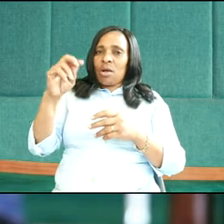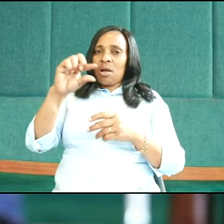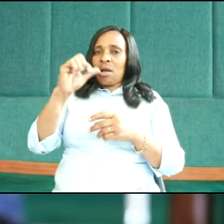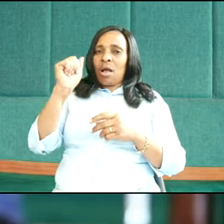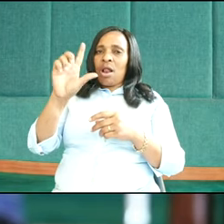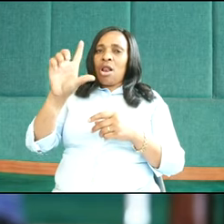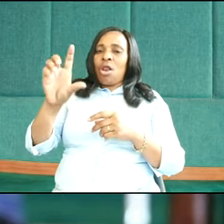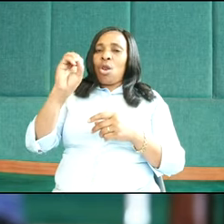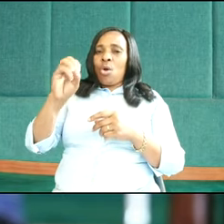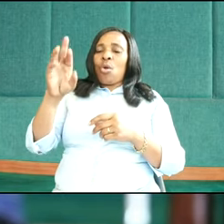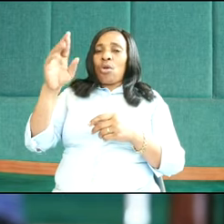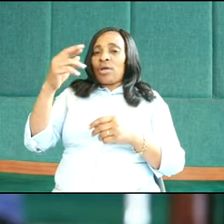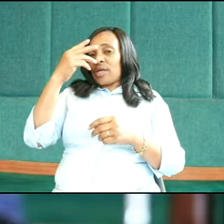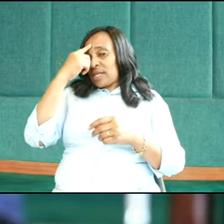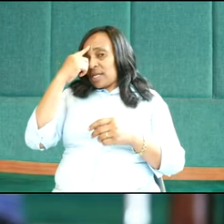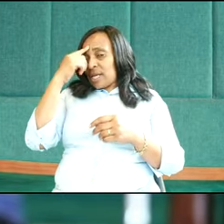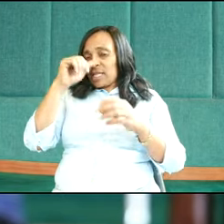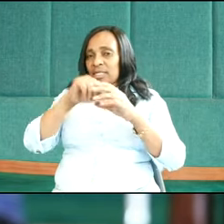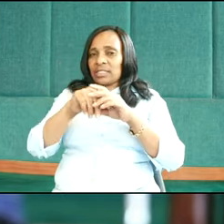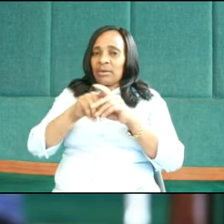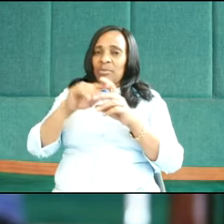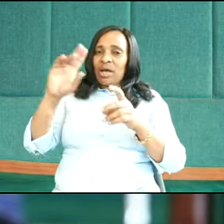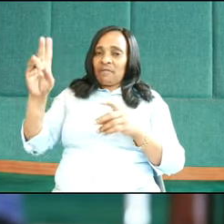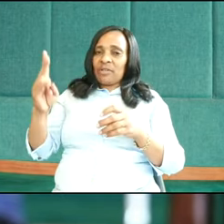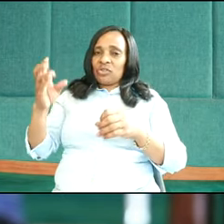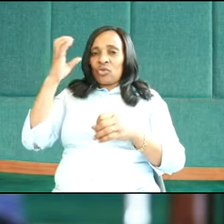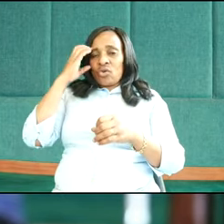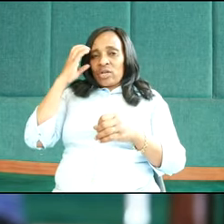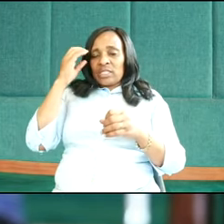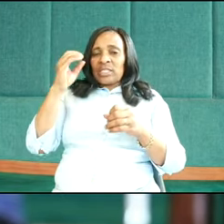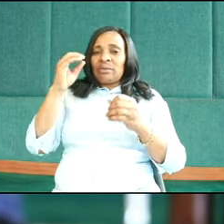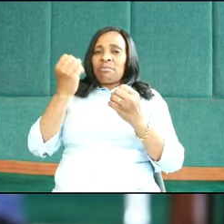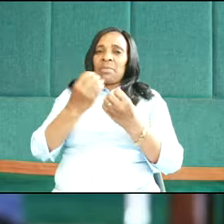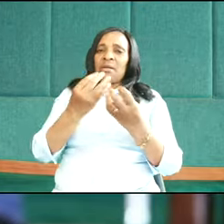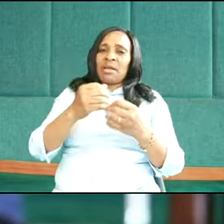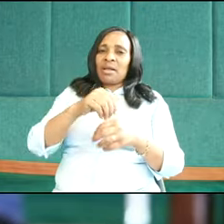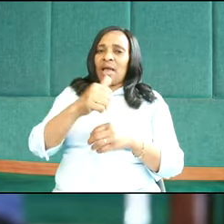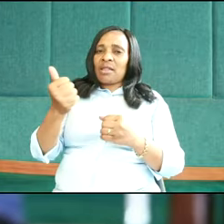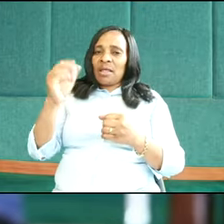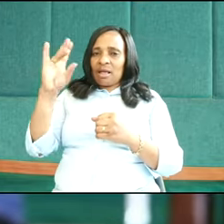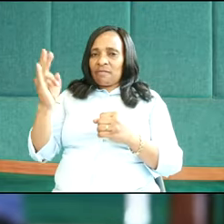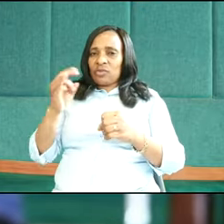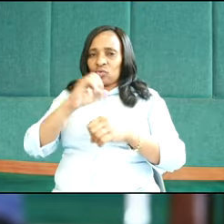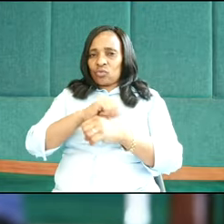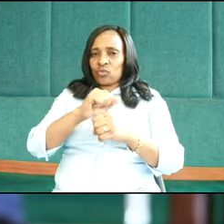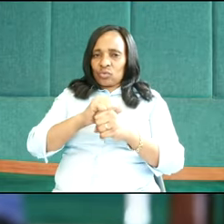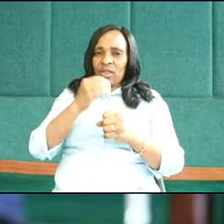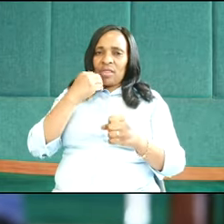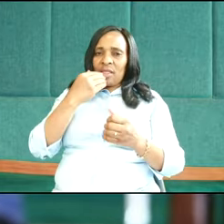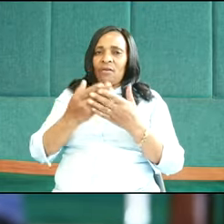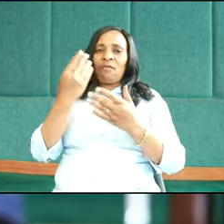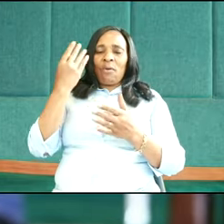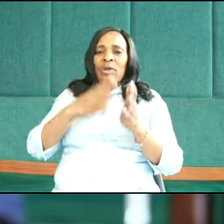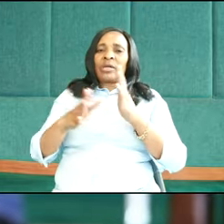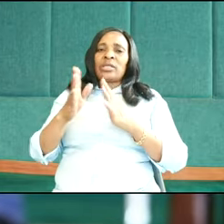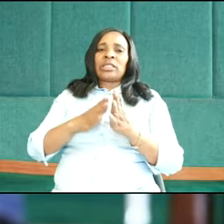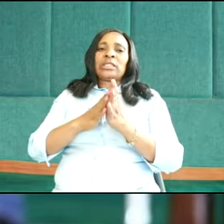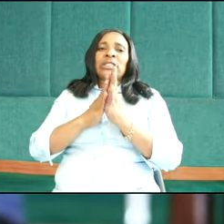same campus as Lori Adventist College and several other Adventist schools. Thank you for planning a generous offering.